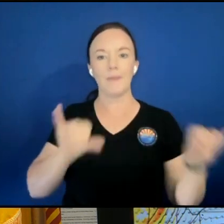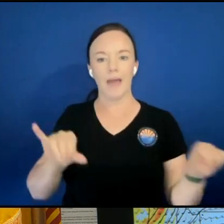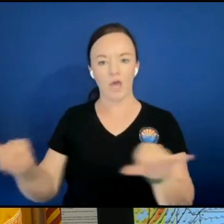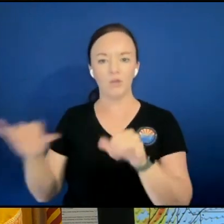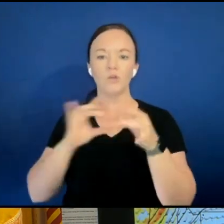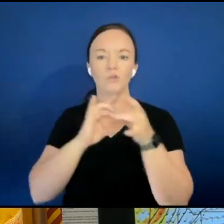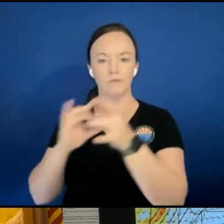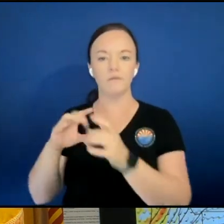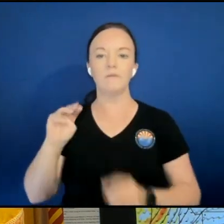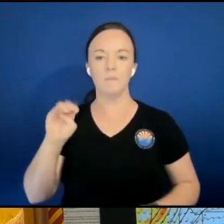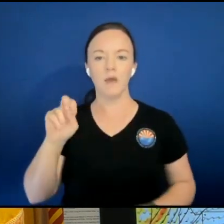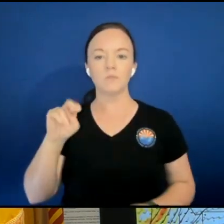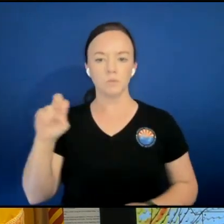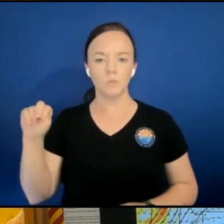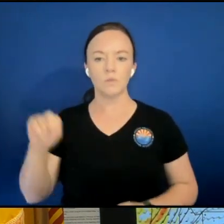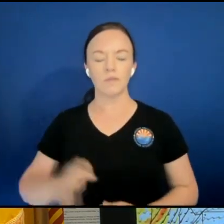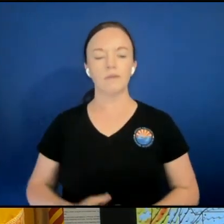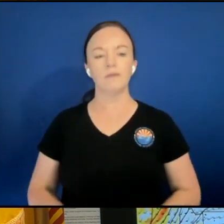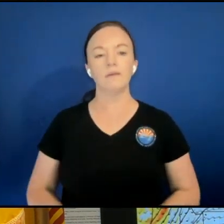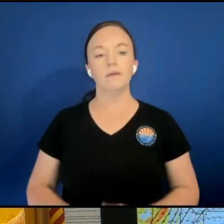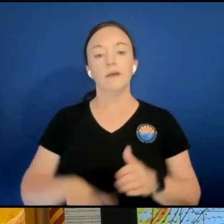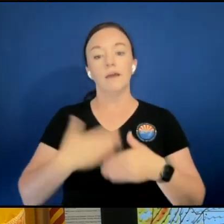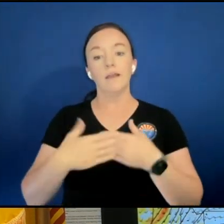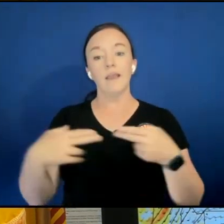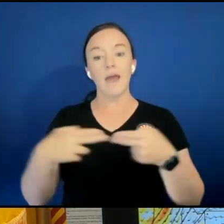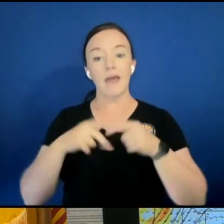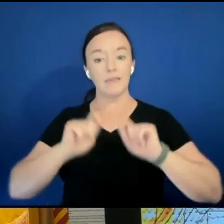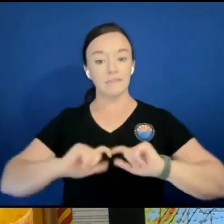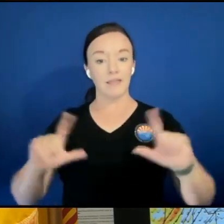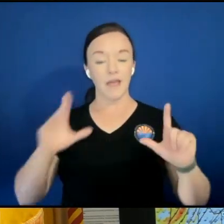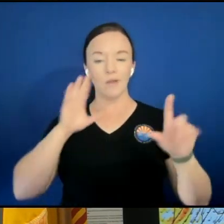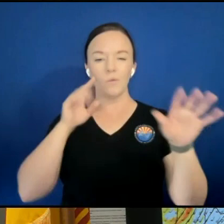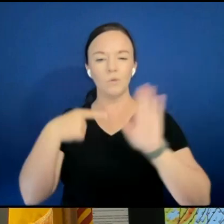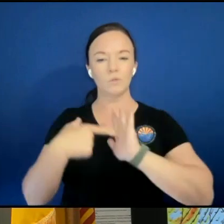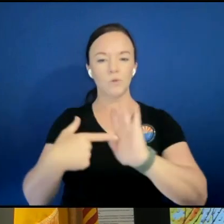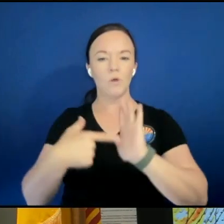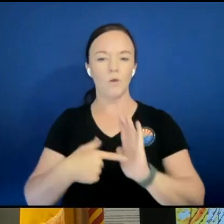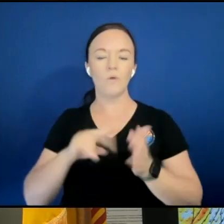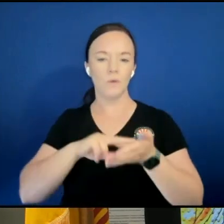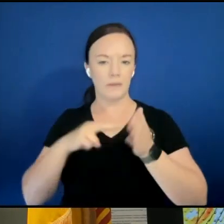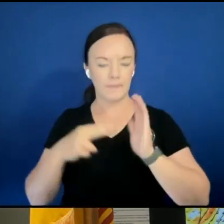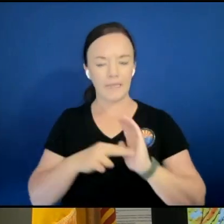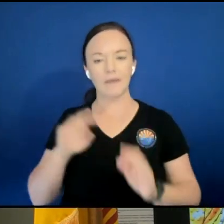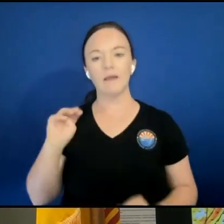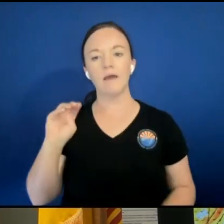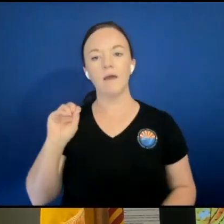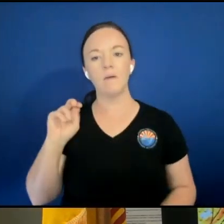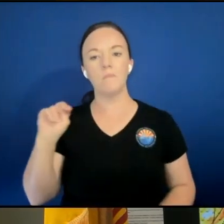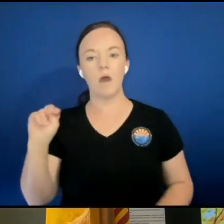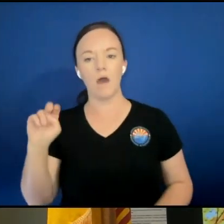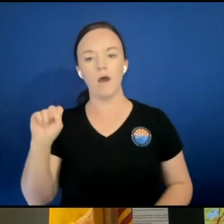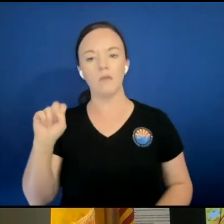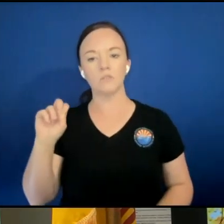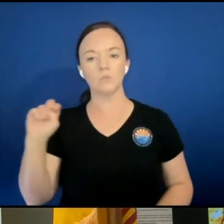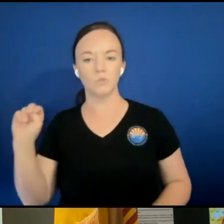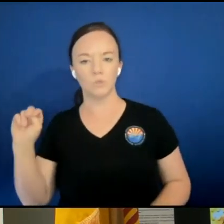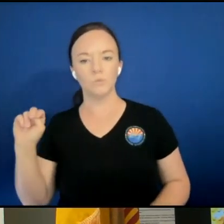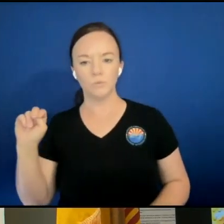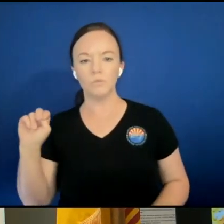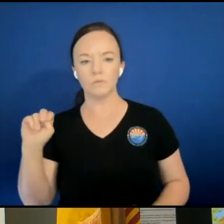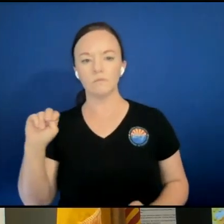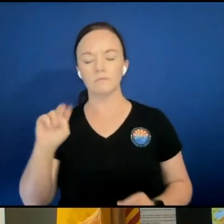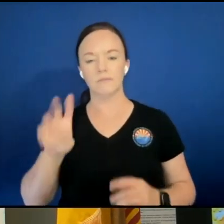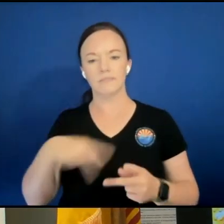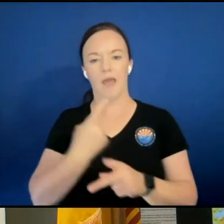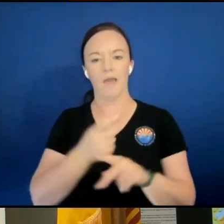next slide here, we'll see exactly what I'm talking about in this monsoon type characteristic pattern. So this is